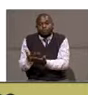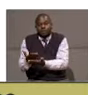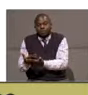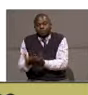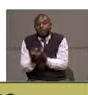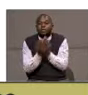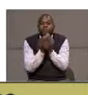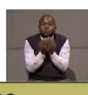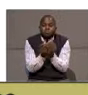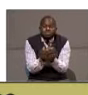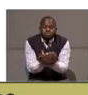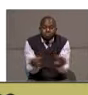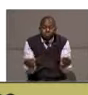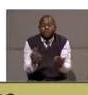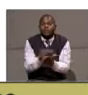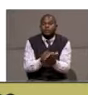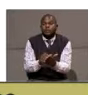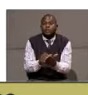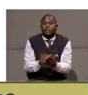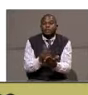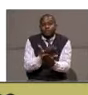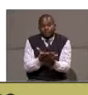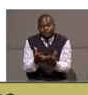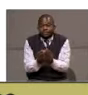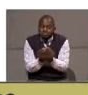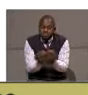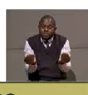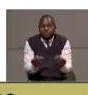dries naturally. The swamp begins to dry.